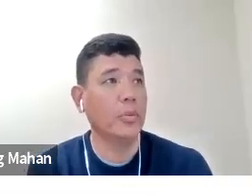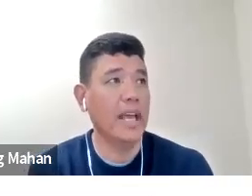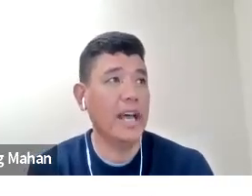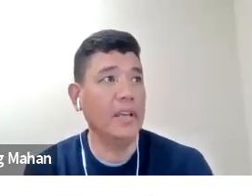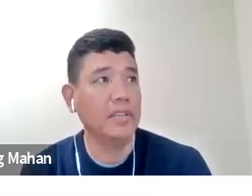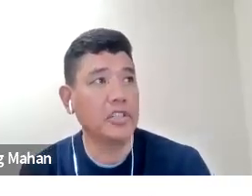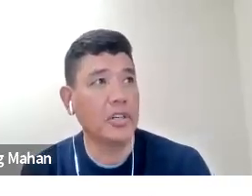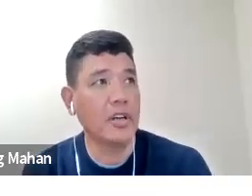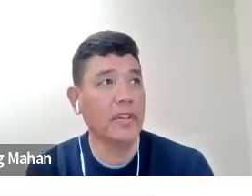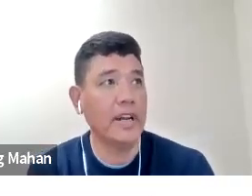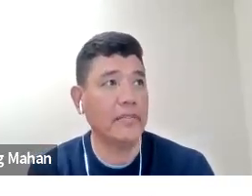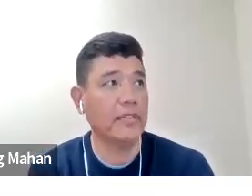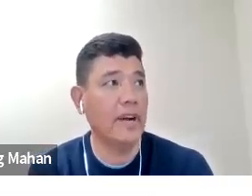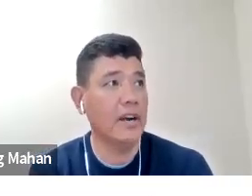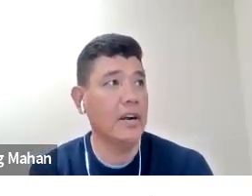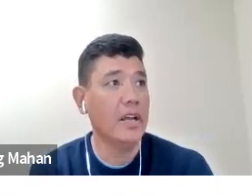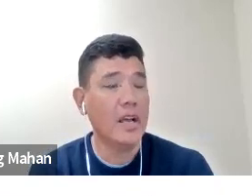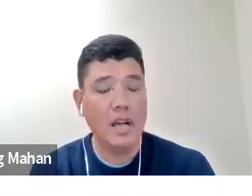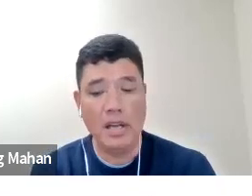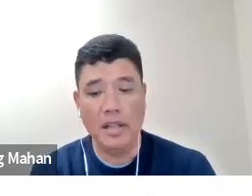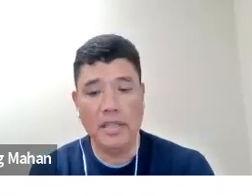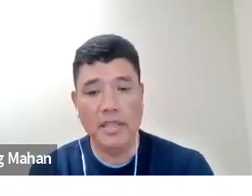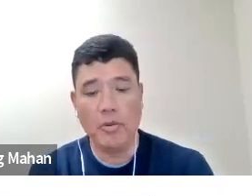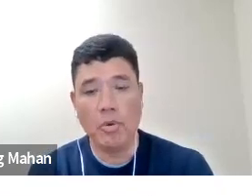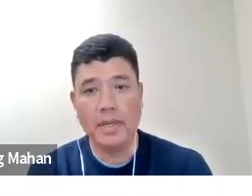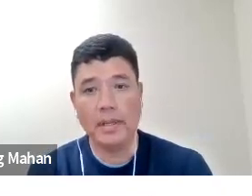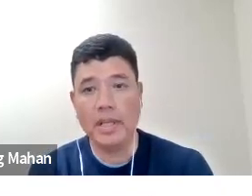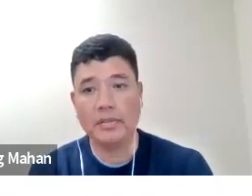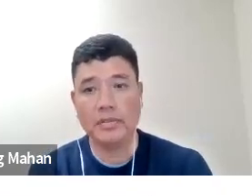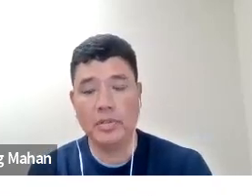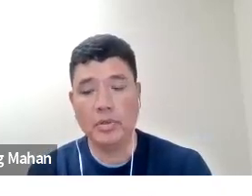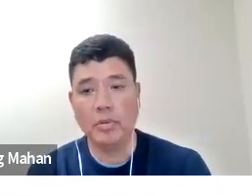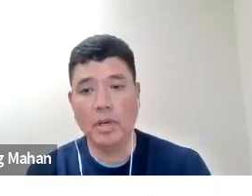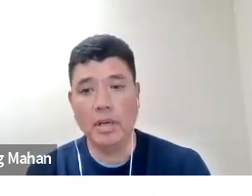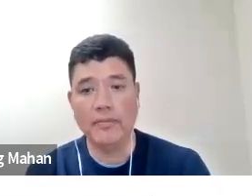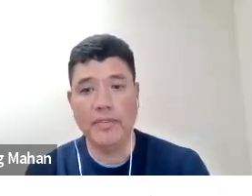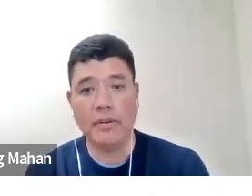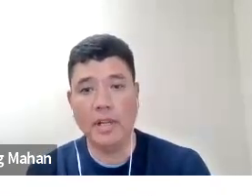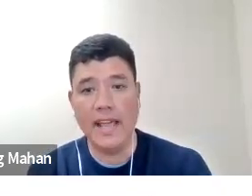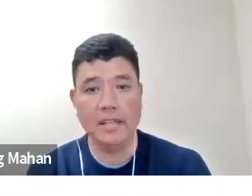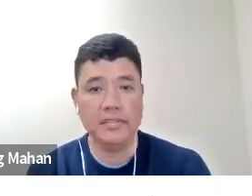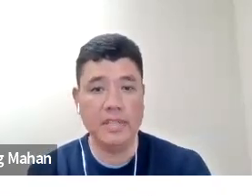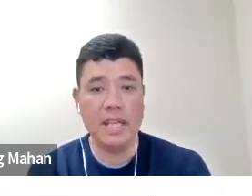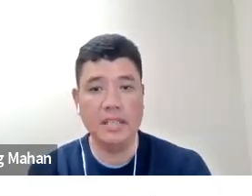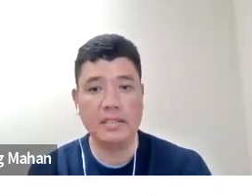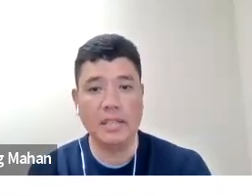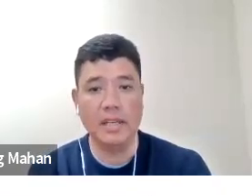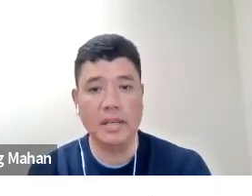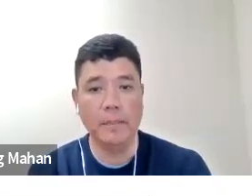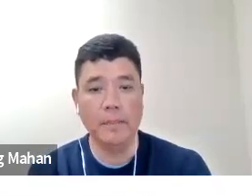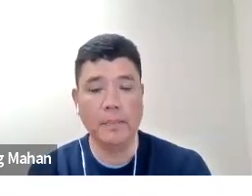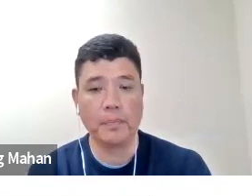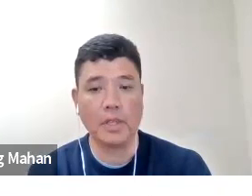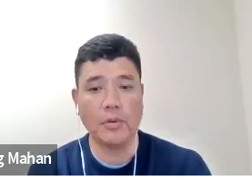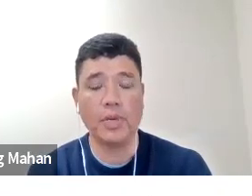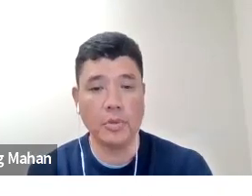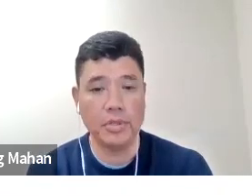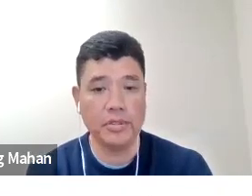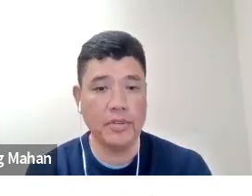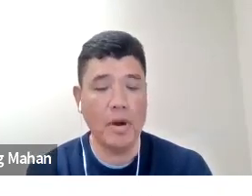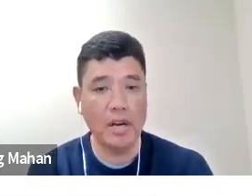And here are some listed resources. I don't know if we want to, if Tracy, Peter, or Doug, if we want to